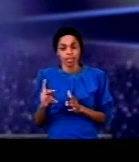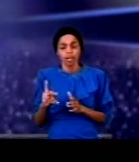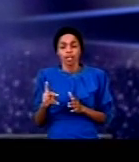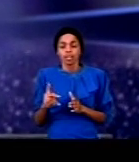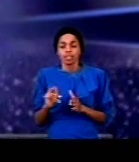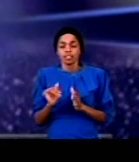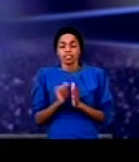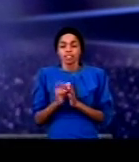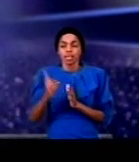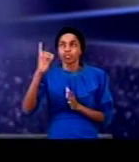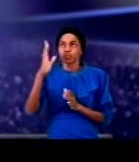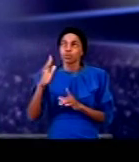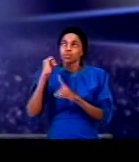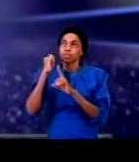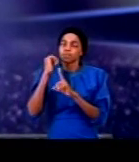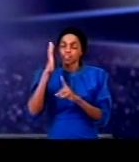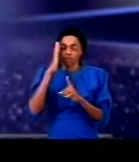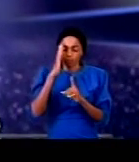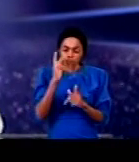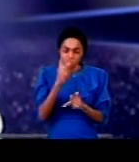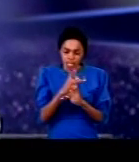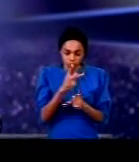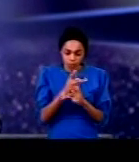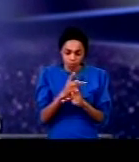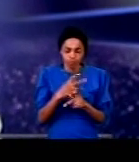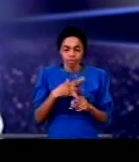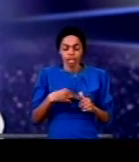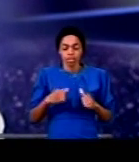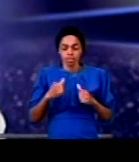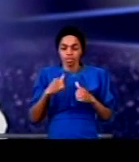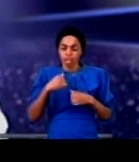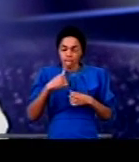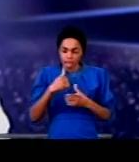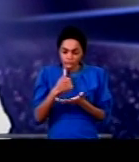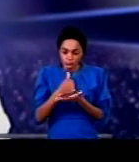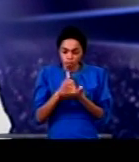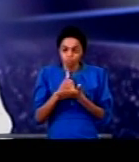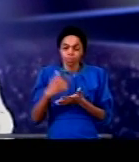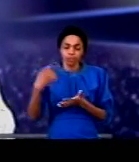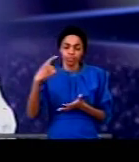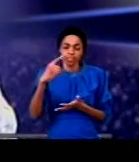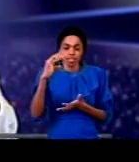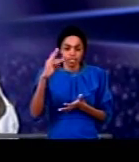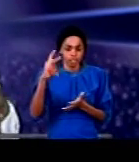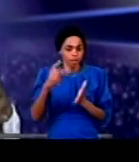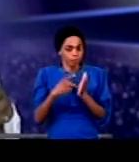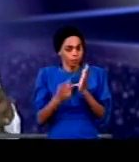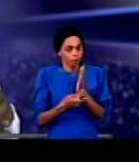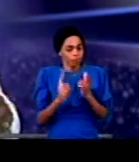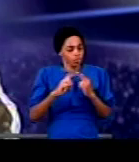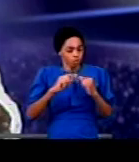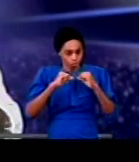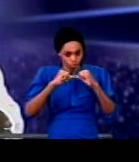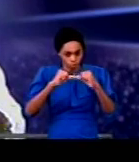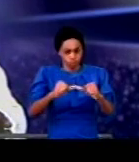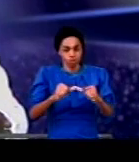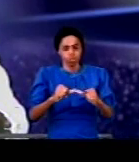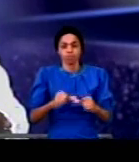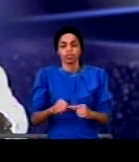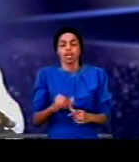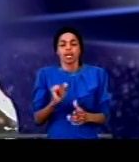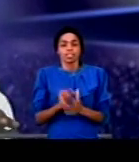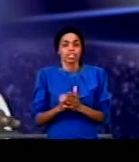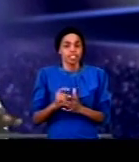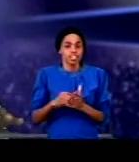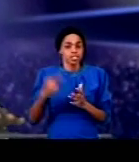over to the entire globe, that this open door of salvation of souls will keep on marching on.